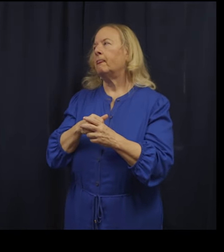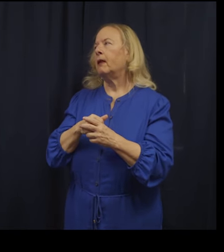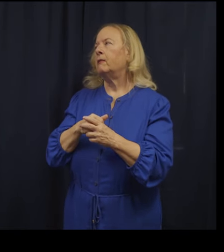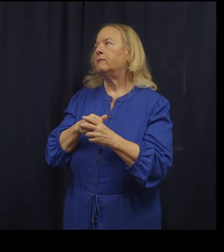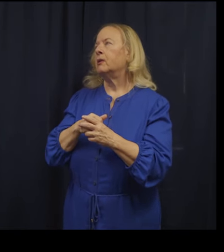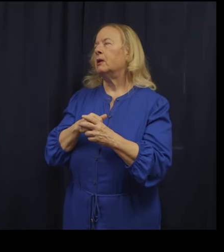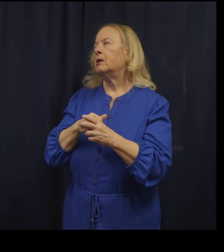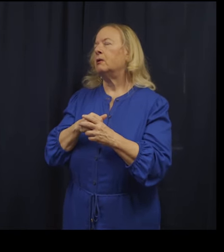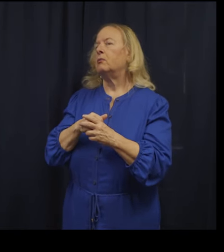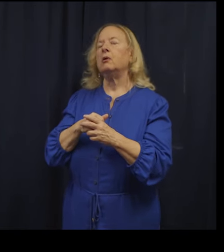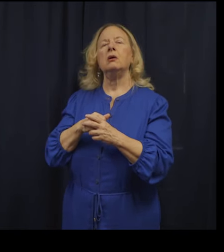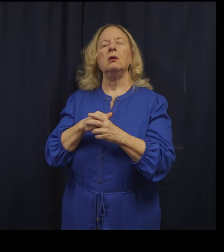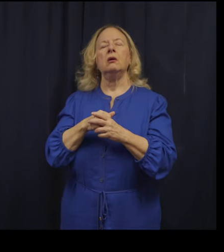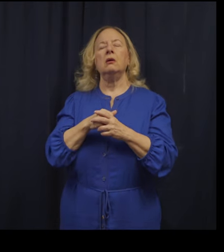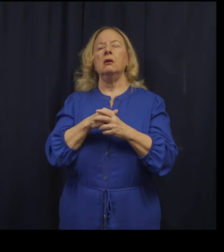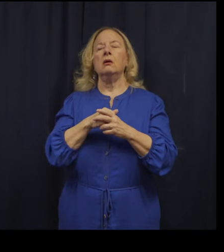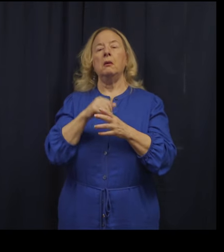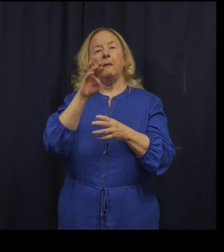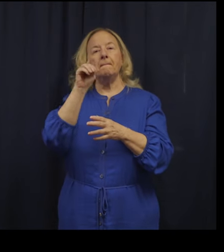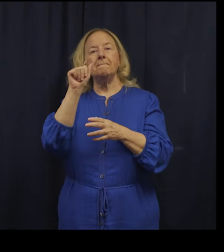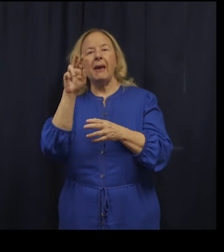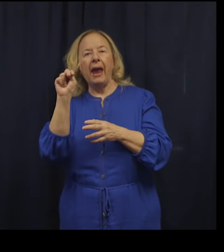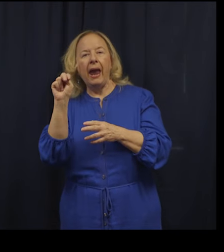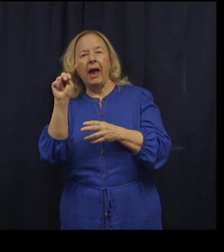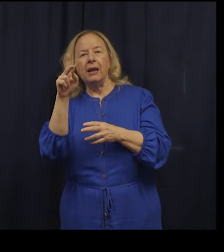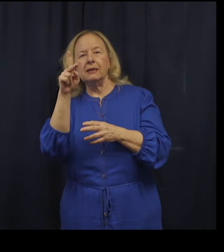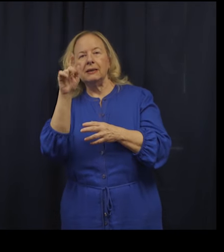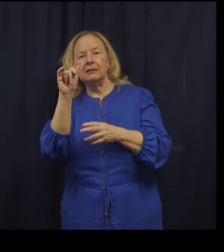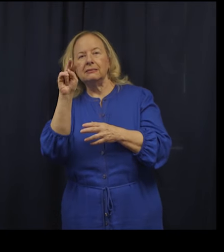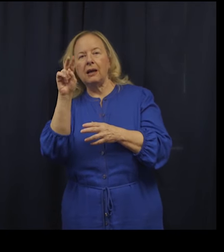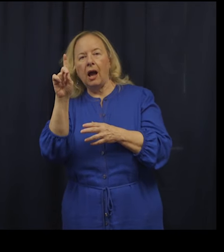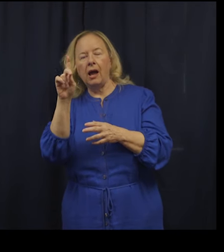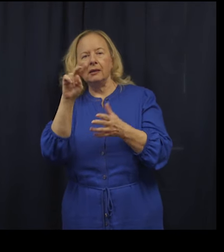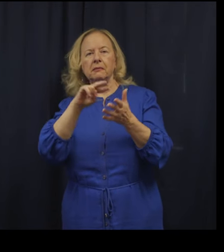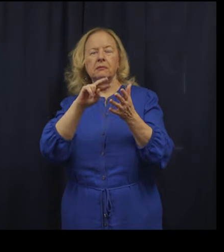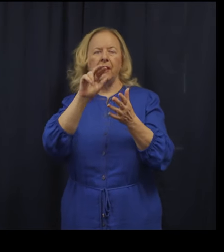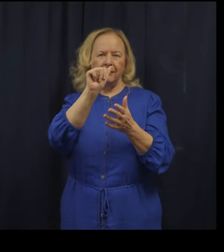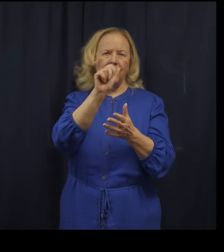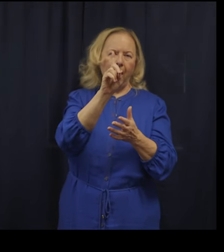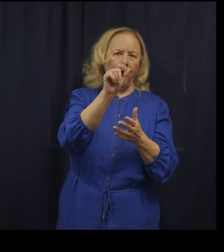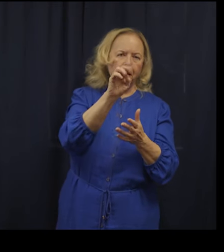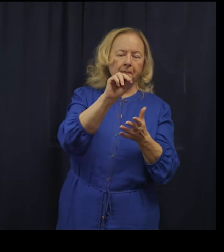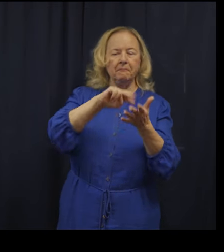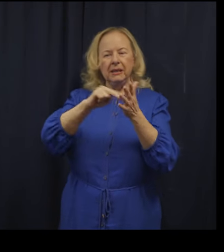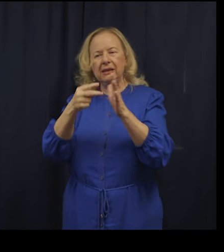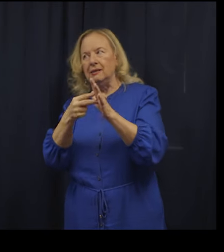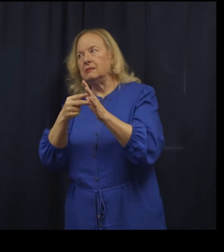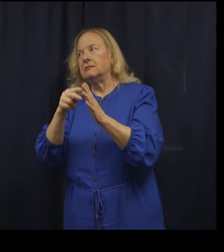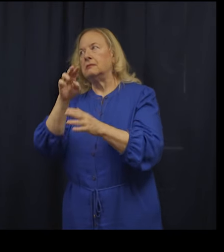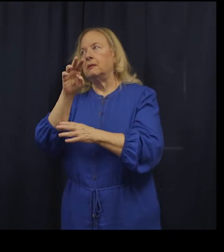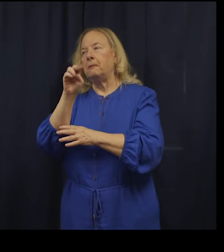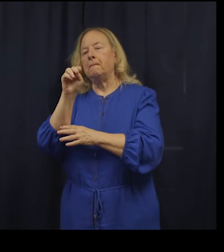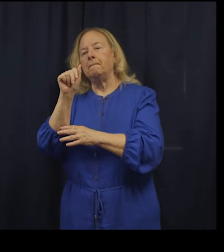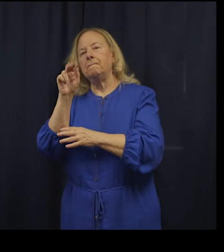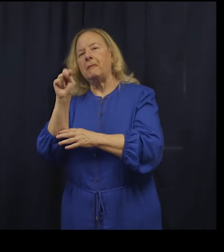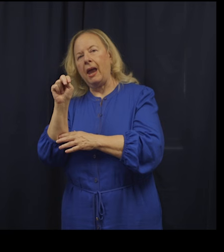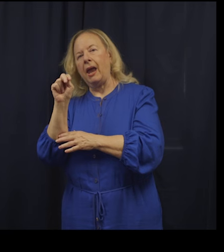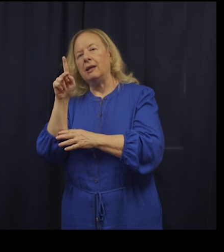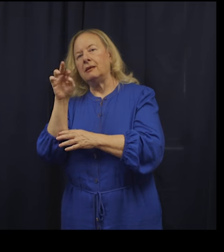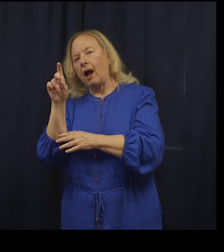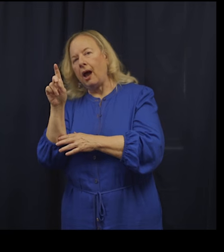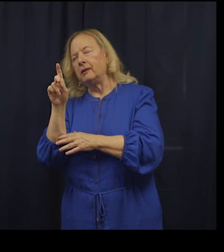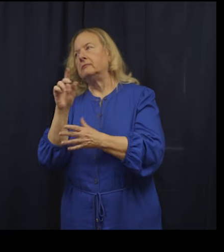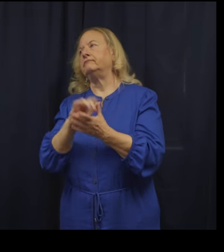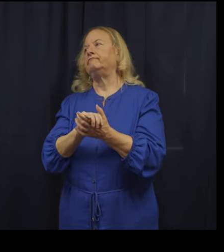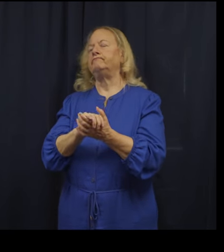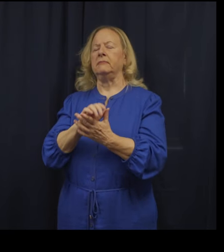And we wrote down mankind. That's what Adam means, mankind. And I said, well,